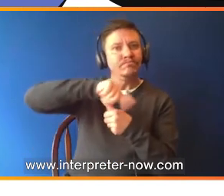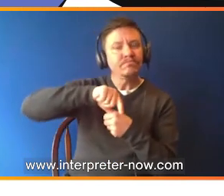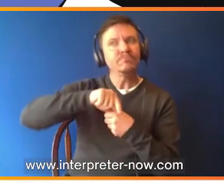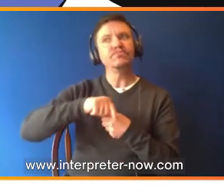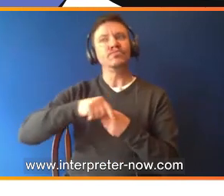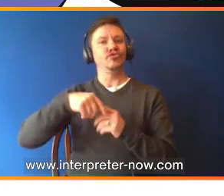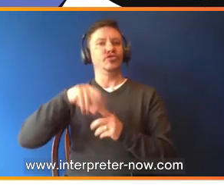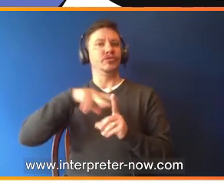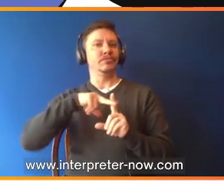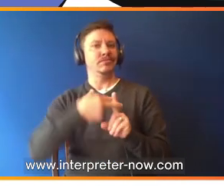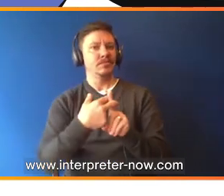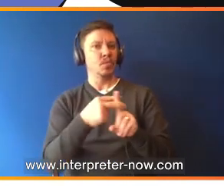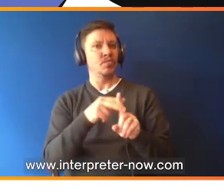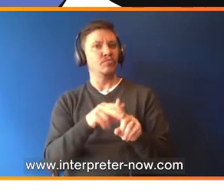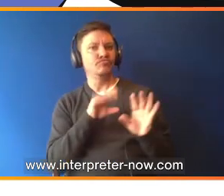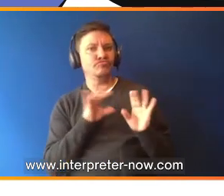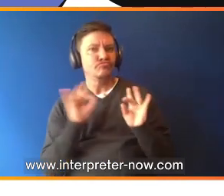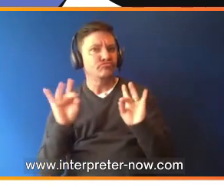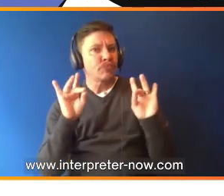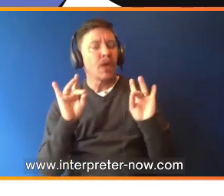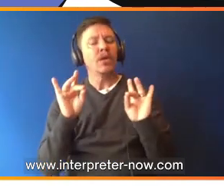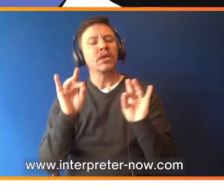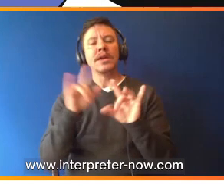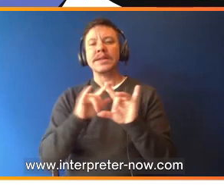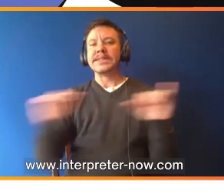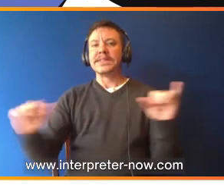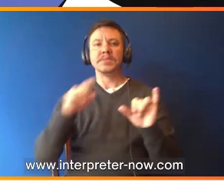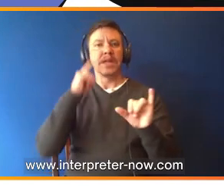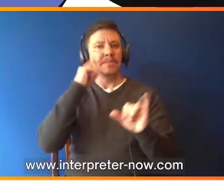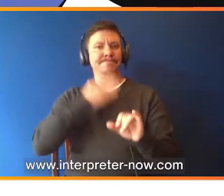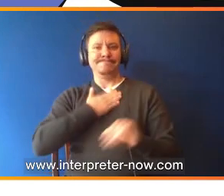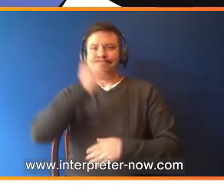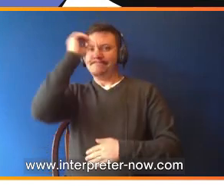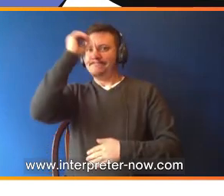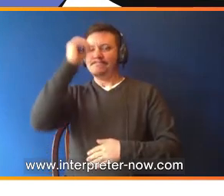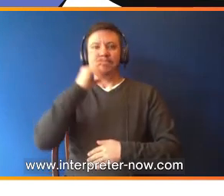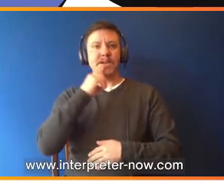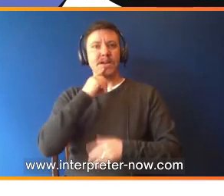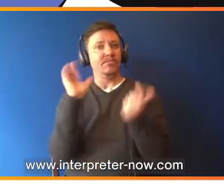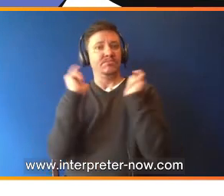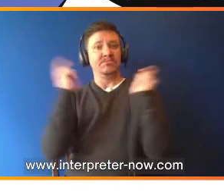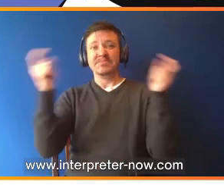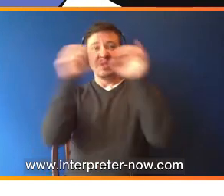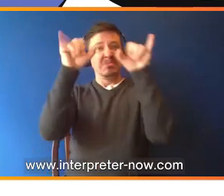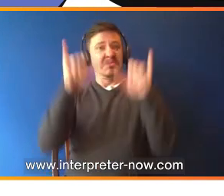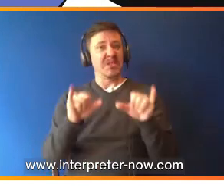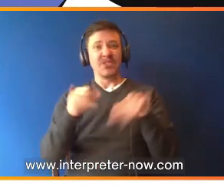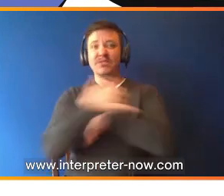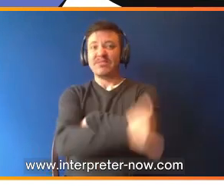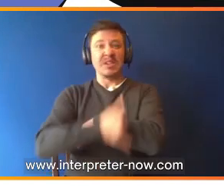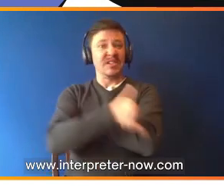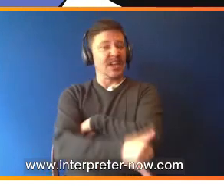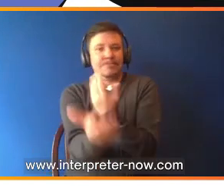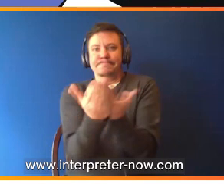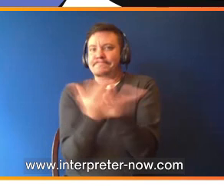it's important, again, to, in my opinion, to take the local and the regional context into account.